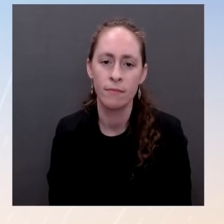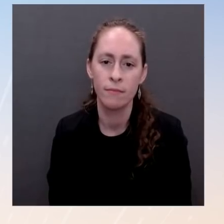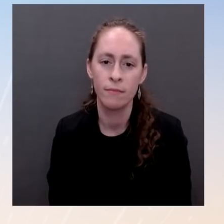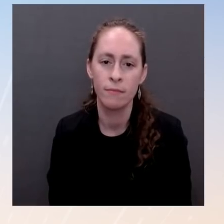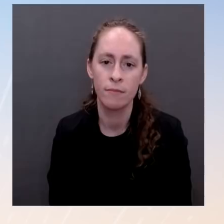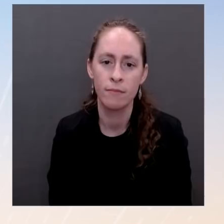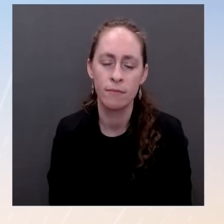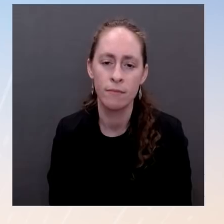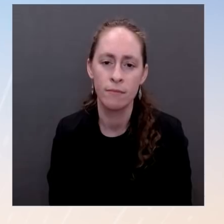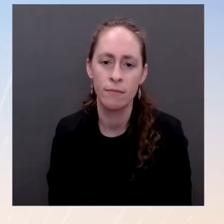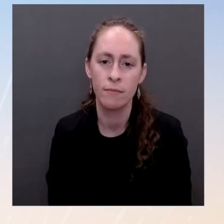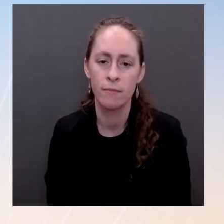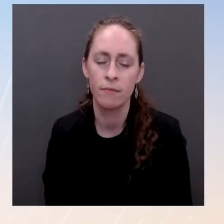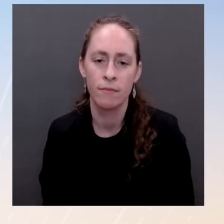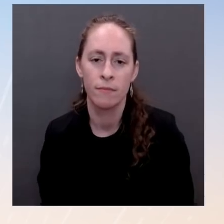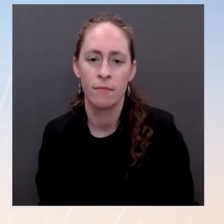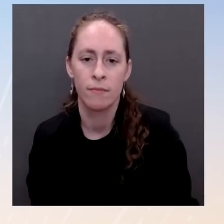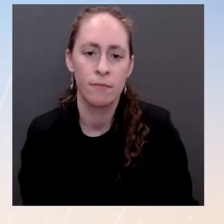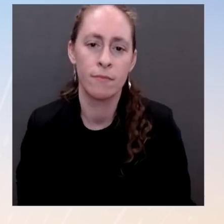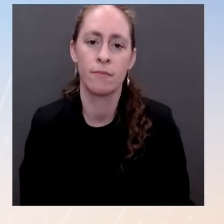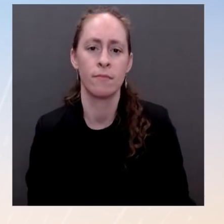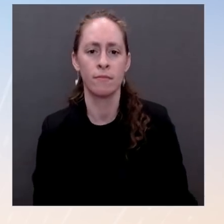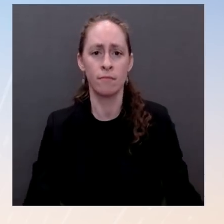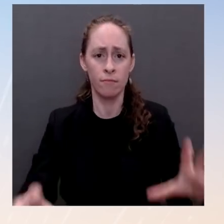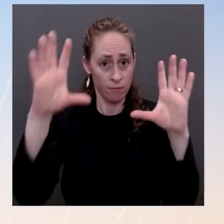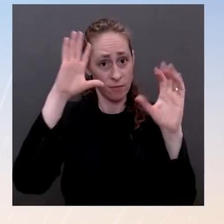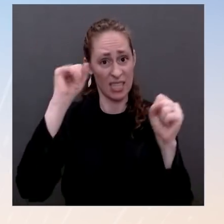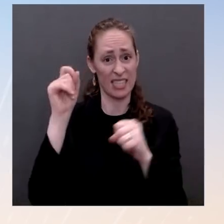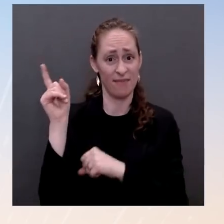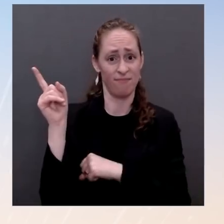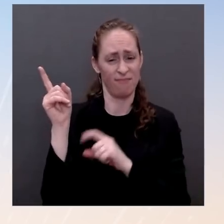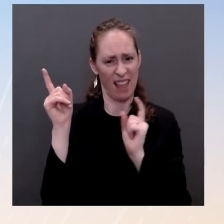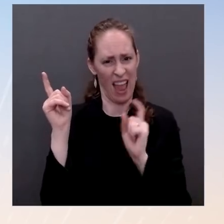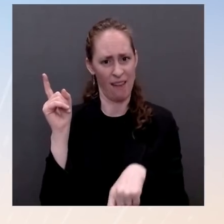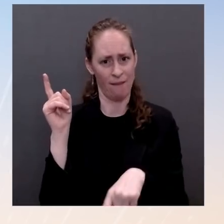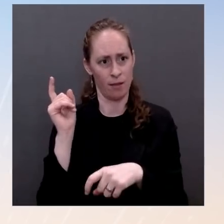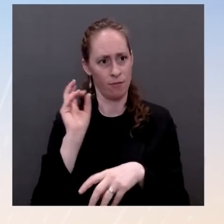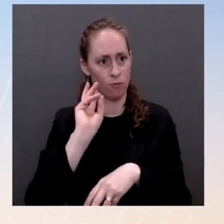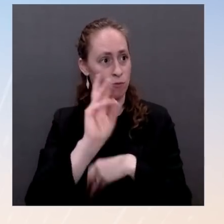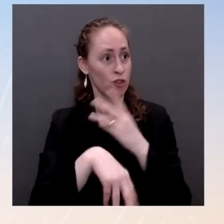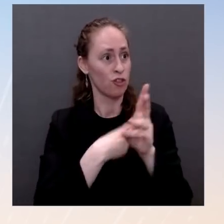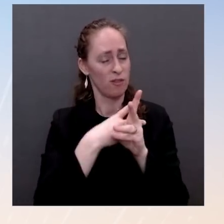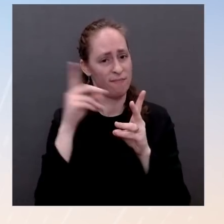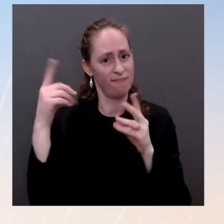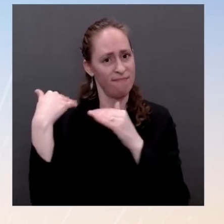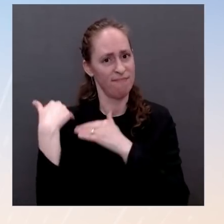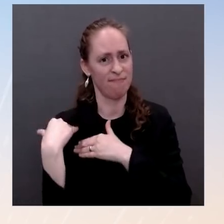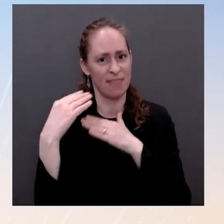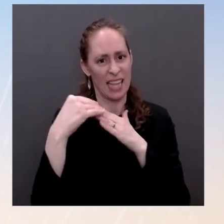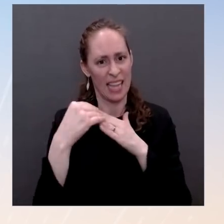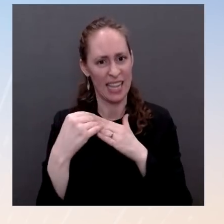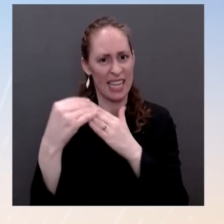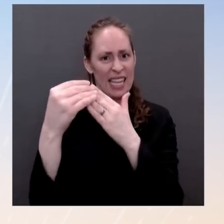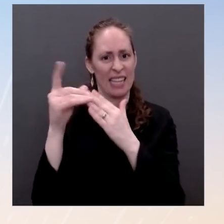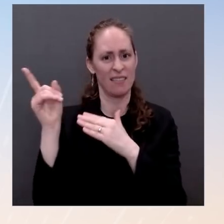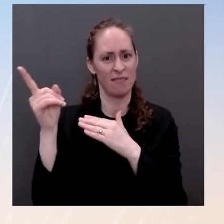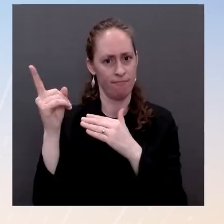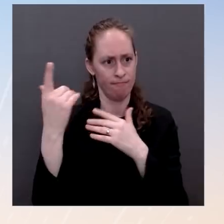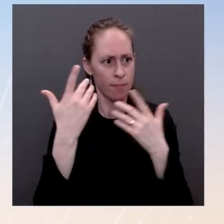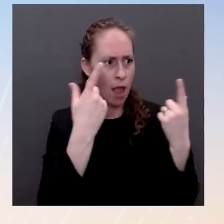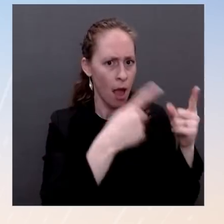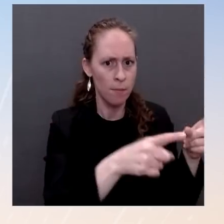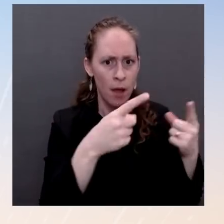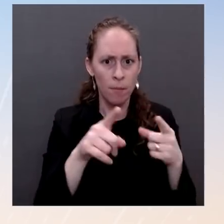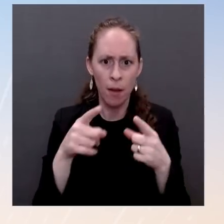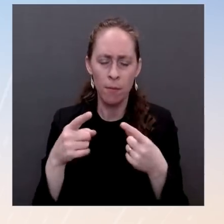he is responsible for not just what's happening around the world, but also what's happening domestically. Let me give you an update or a comment from here. We're hopeful